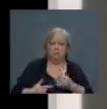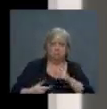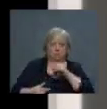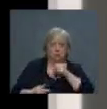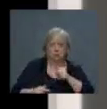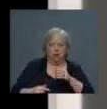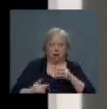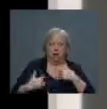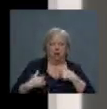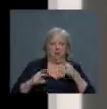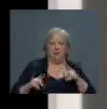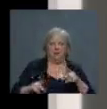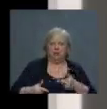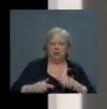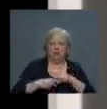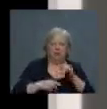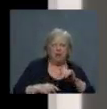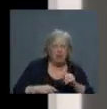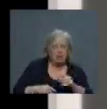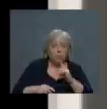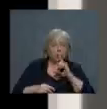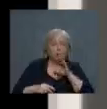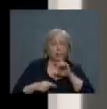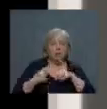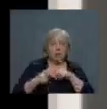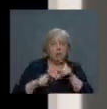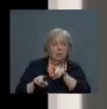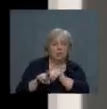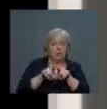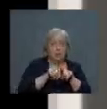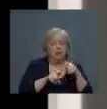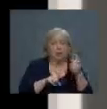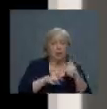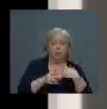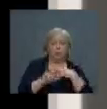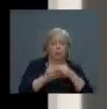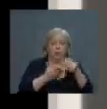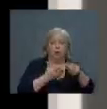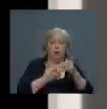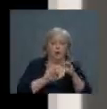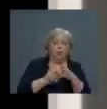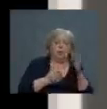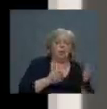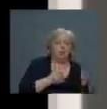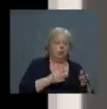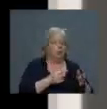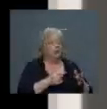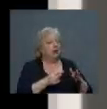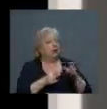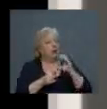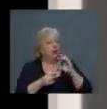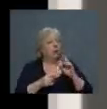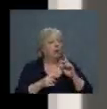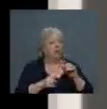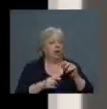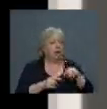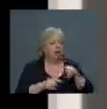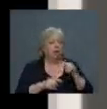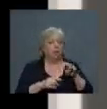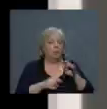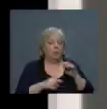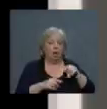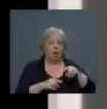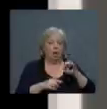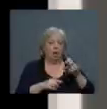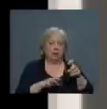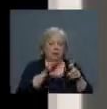anybody. Are we talking about the same house that we purchased or the one next door to that? I'm sorry. The one next to the apartment complex on